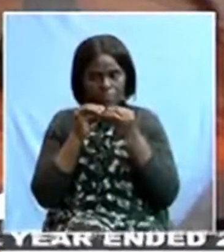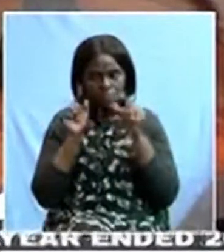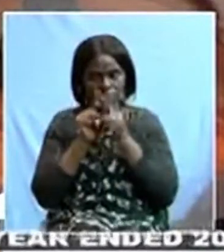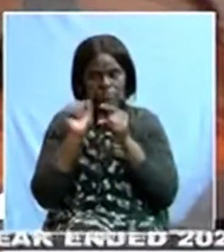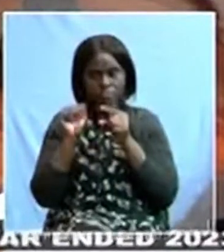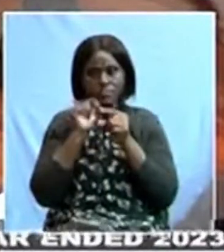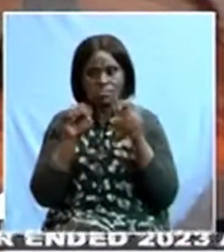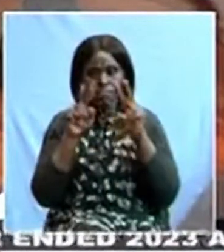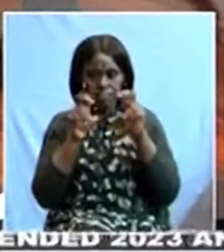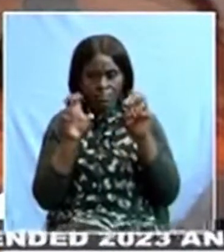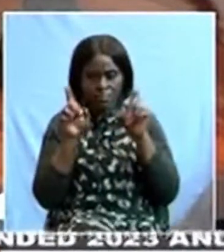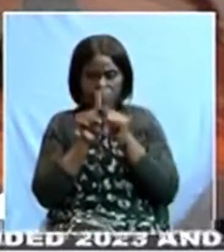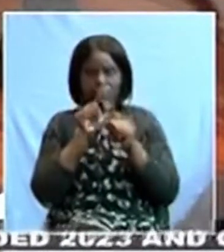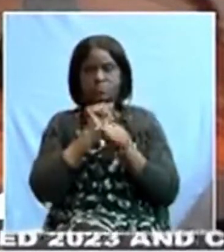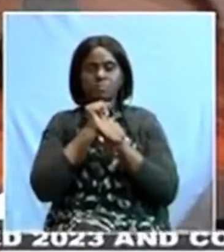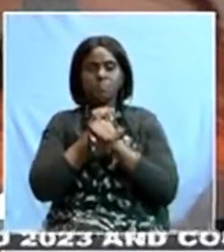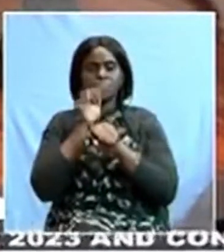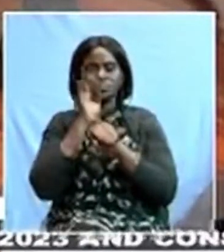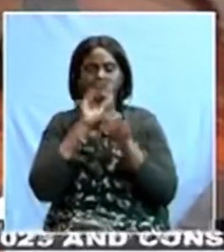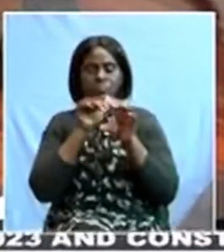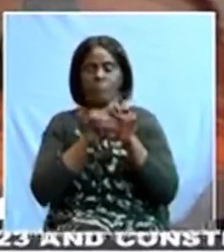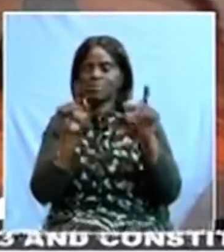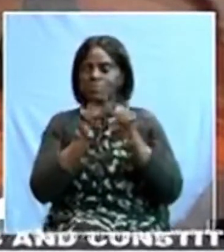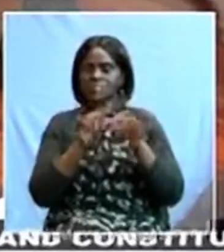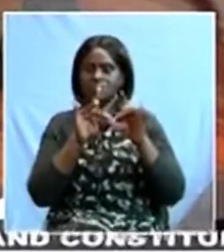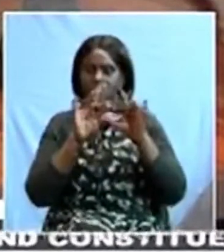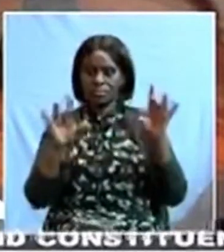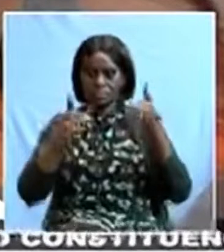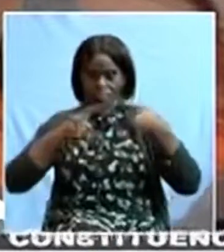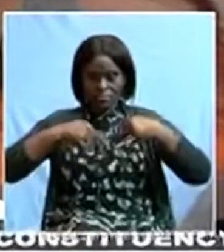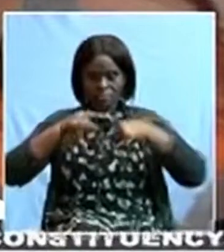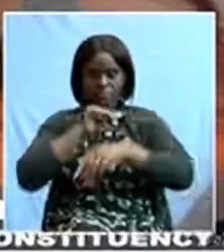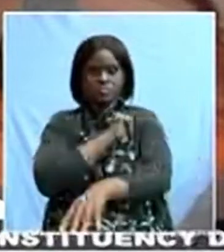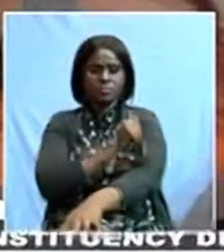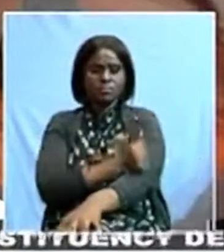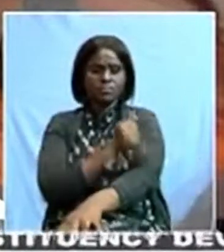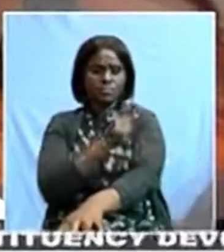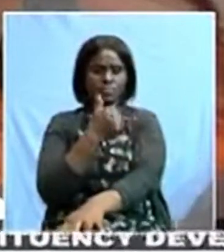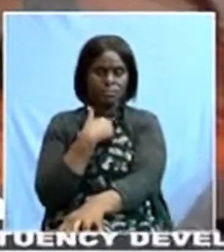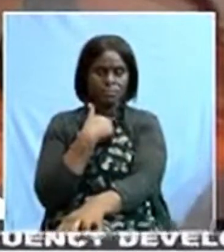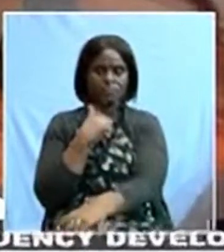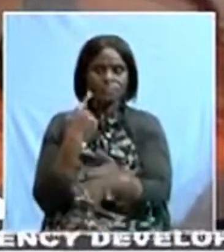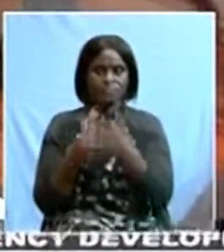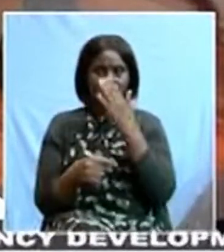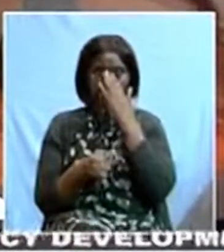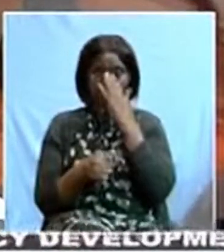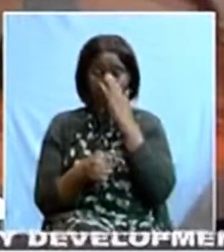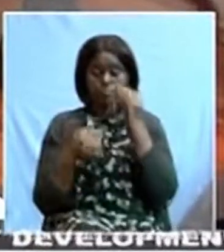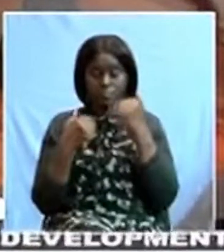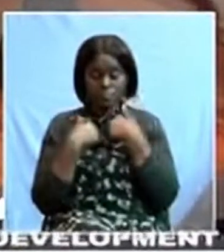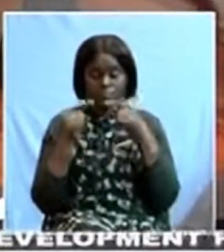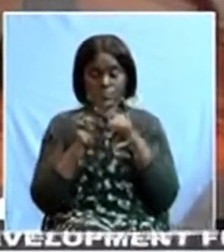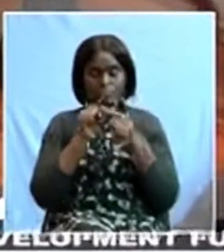that survey has been done on the said plots. The local authority has as well procured a